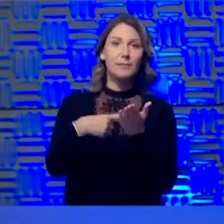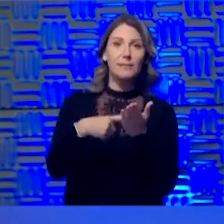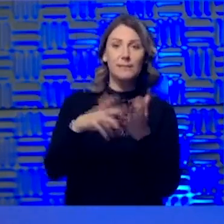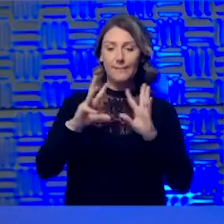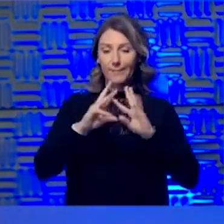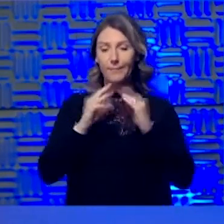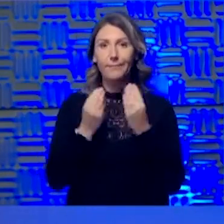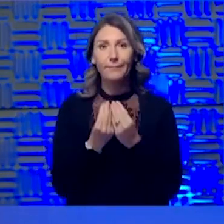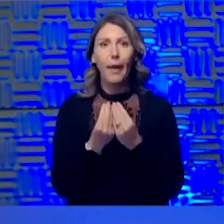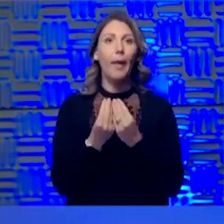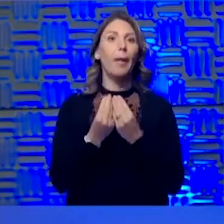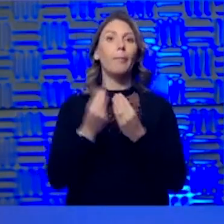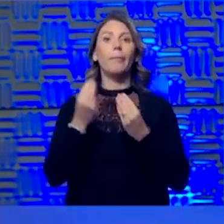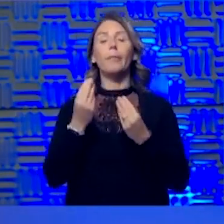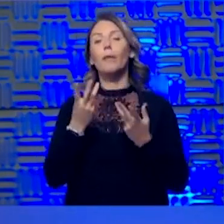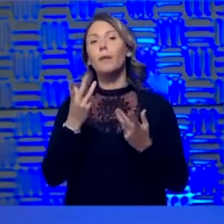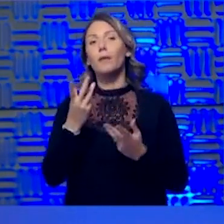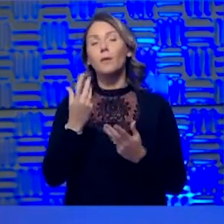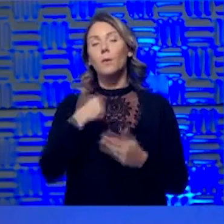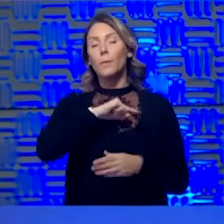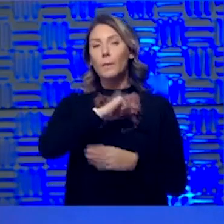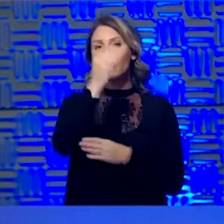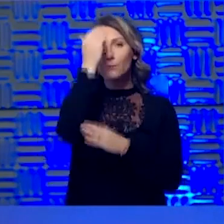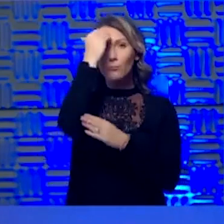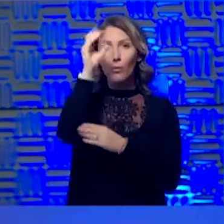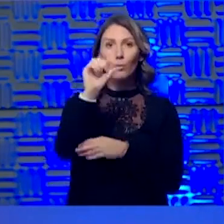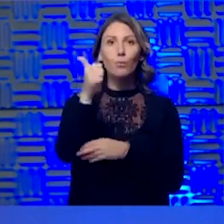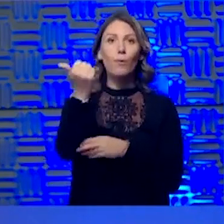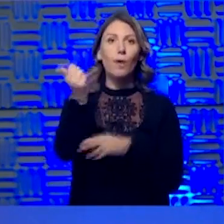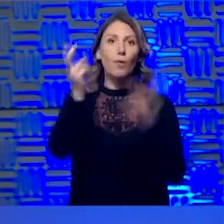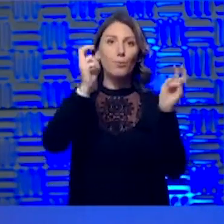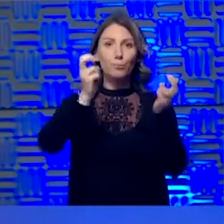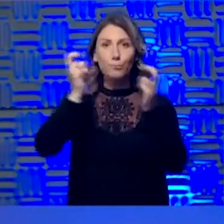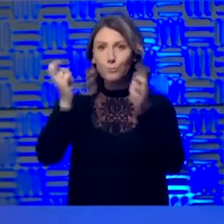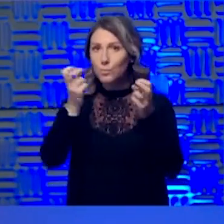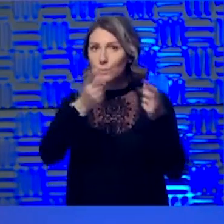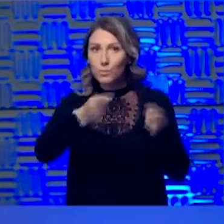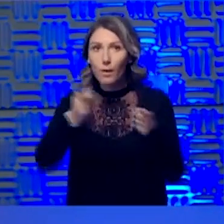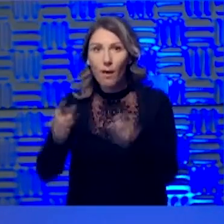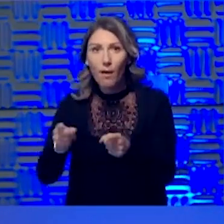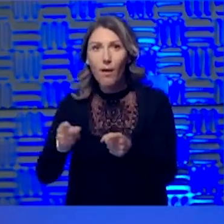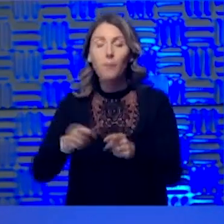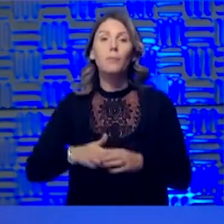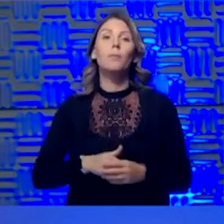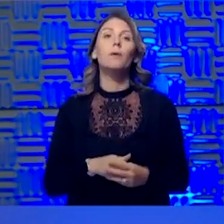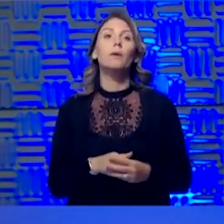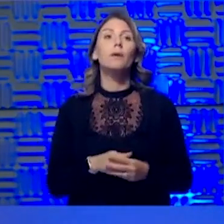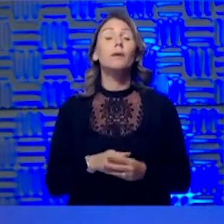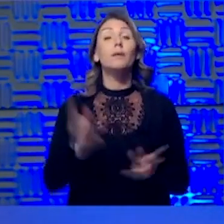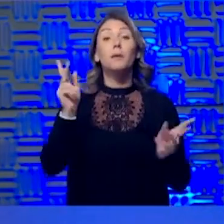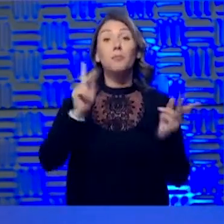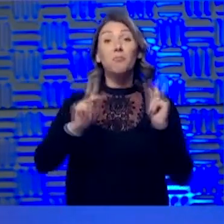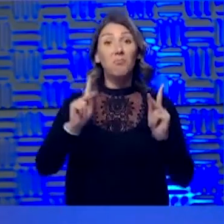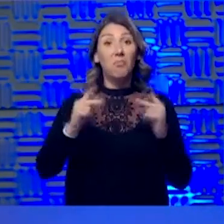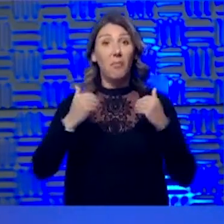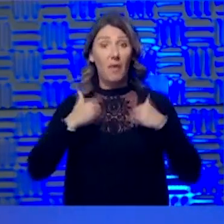family members, we know that there are other issues going on. There are people with family members in hospice care,